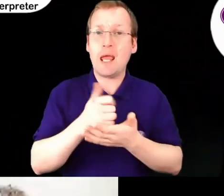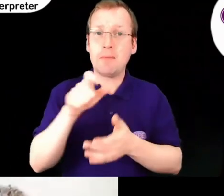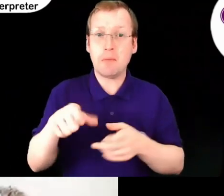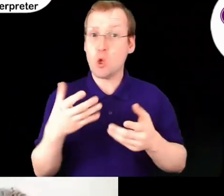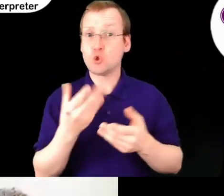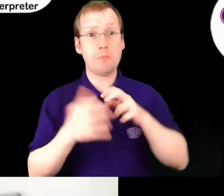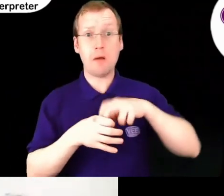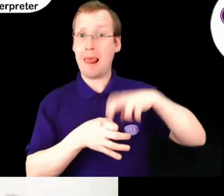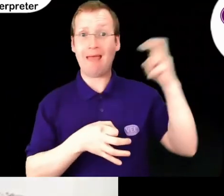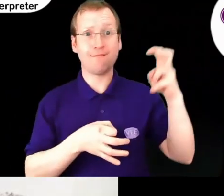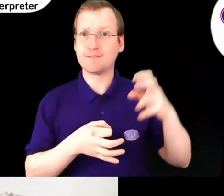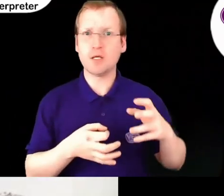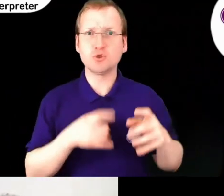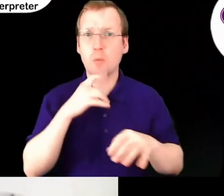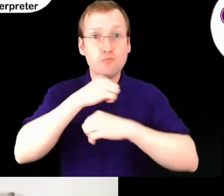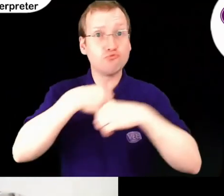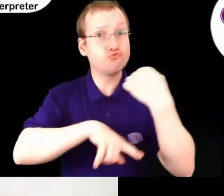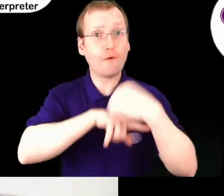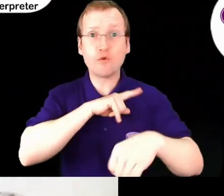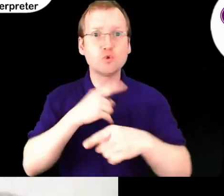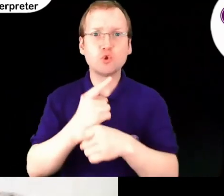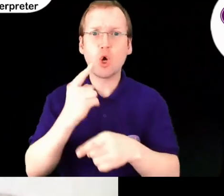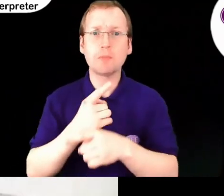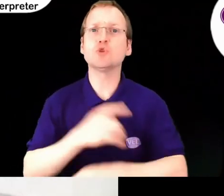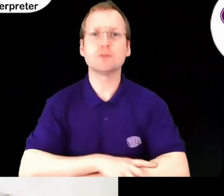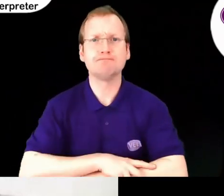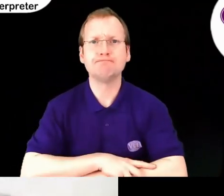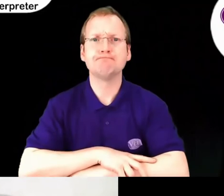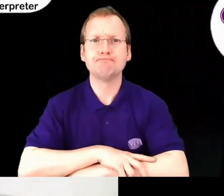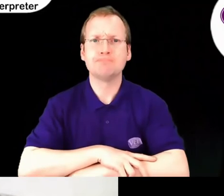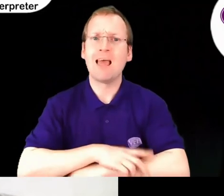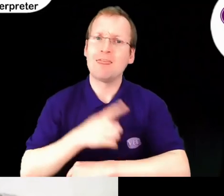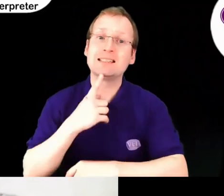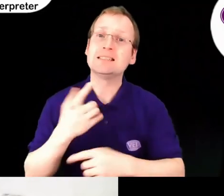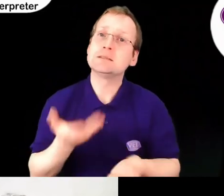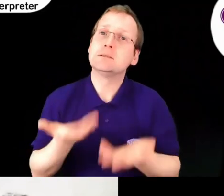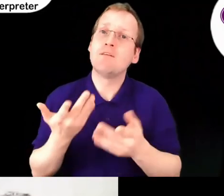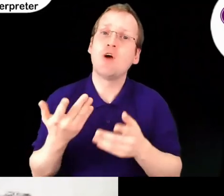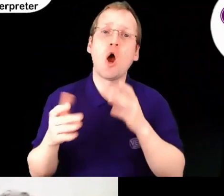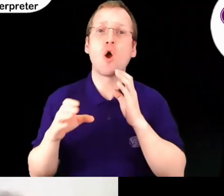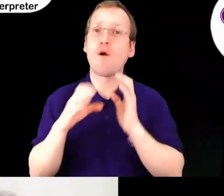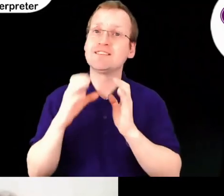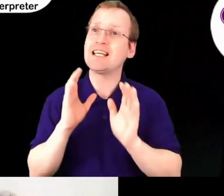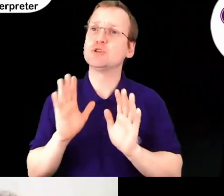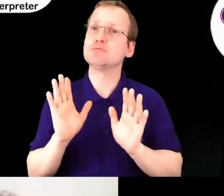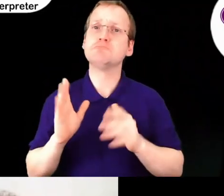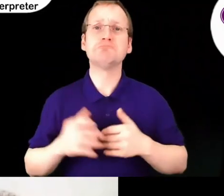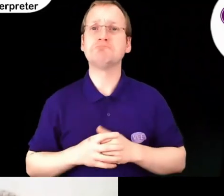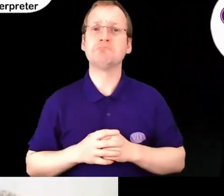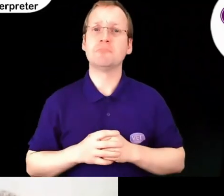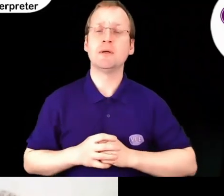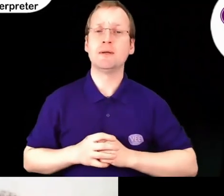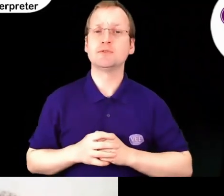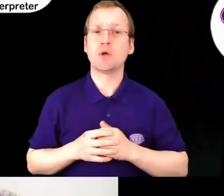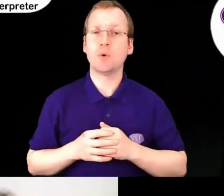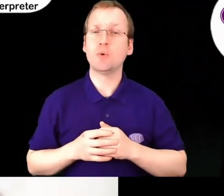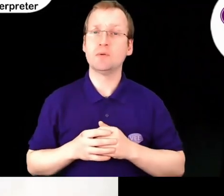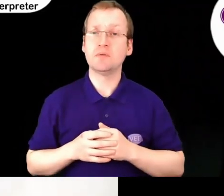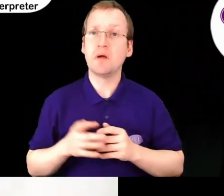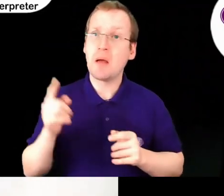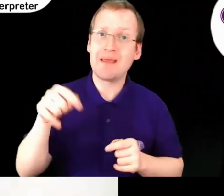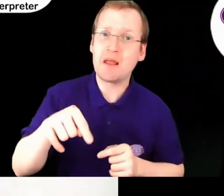people even wouldn't even talk about it. They just thought, no, if this is up for conversation, we're going. But then they left.